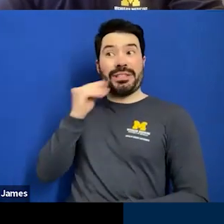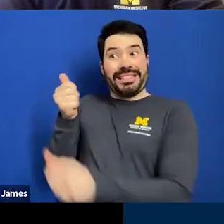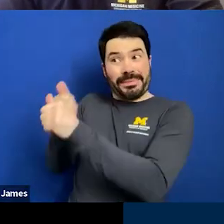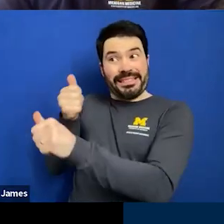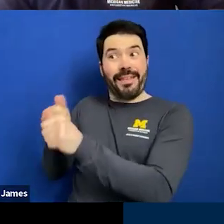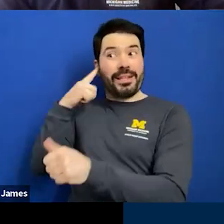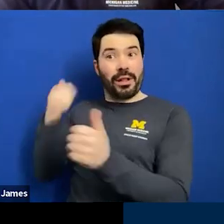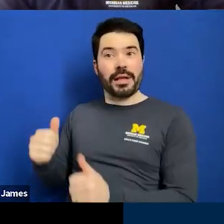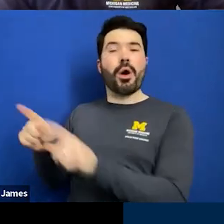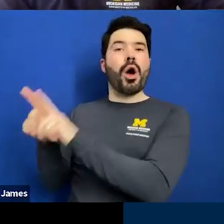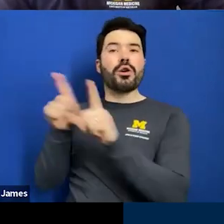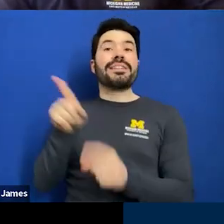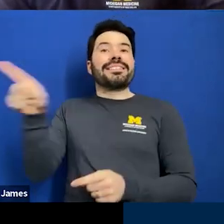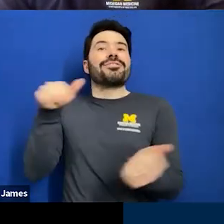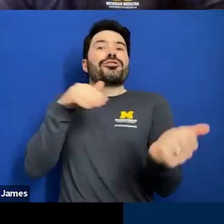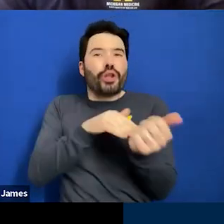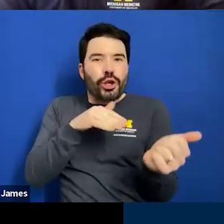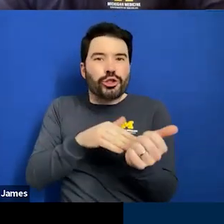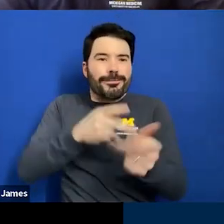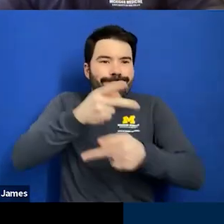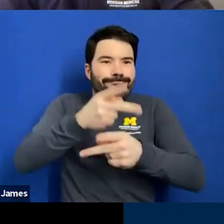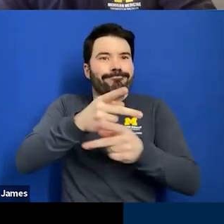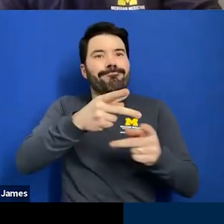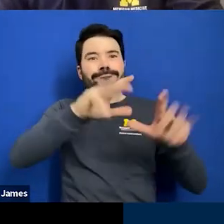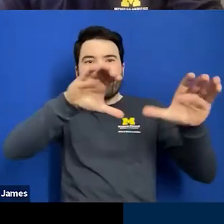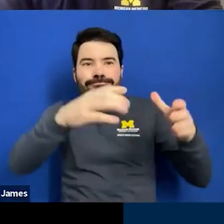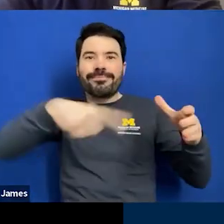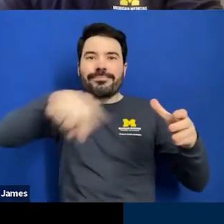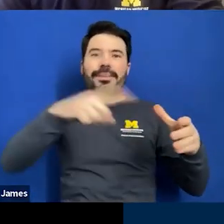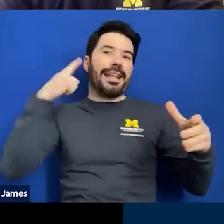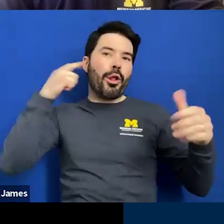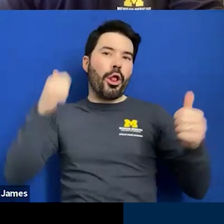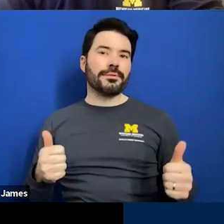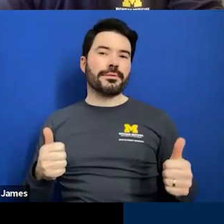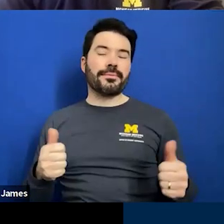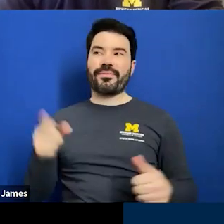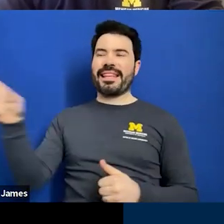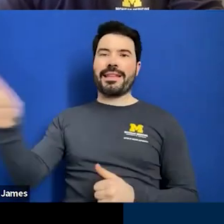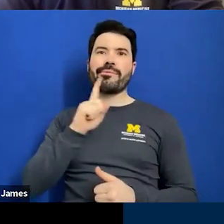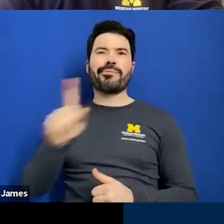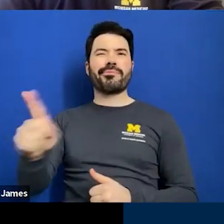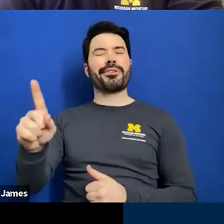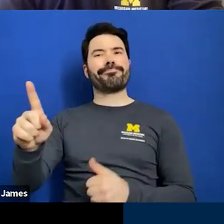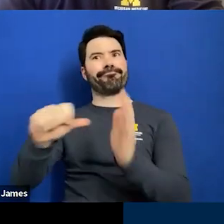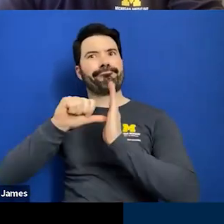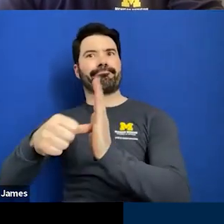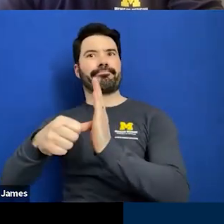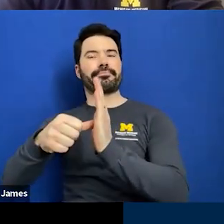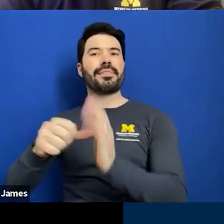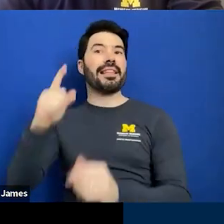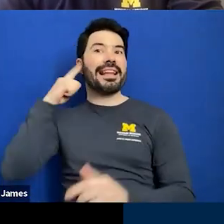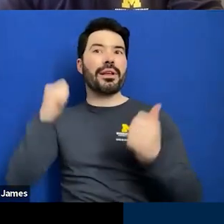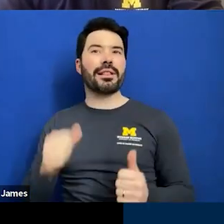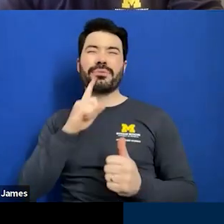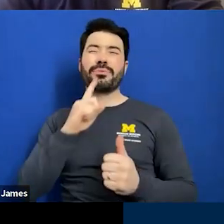a physician who cares for people with severe hearing loss. And he's going to highlight why hearing loss deserves greater attention in primary